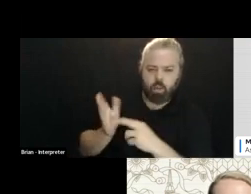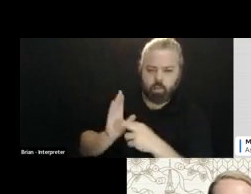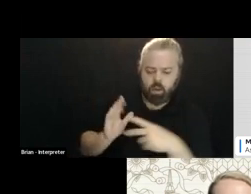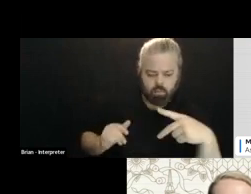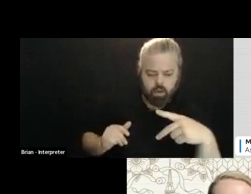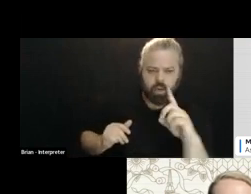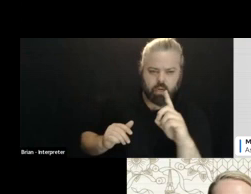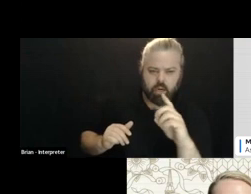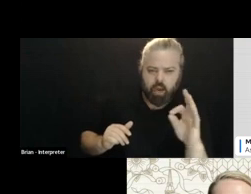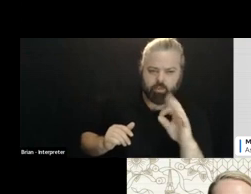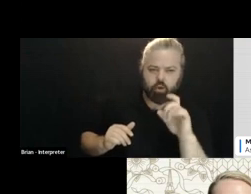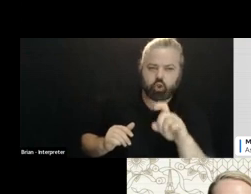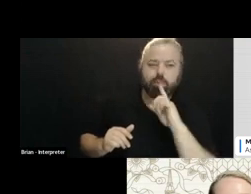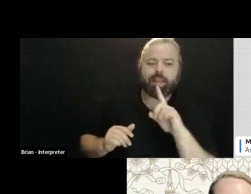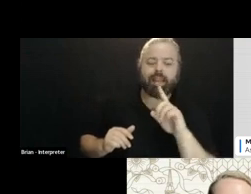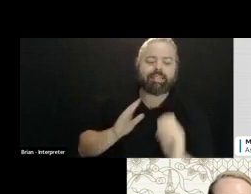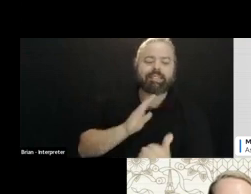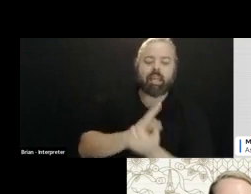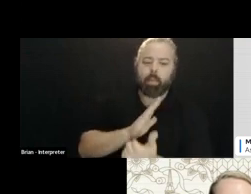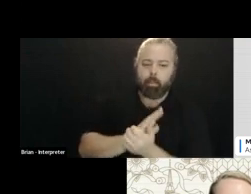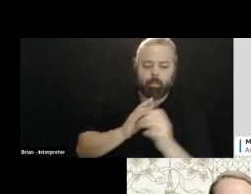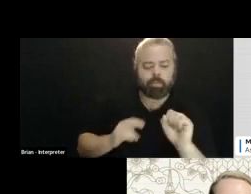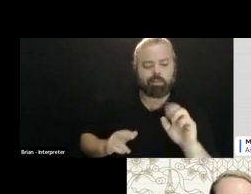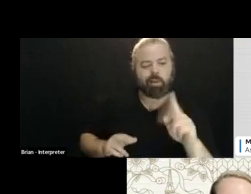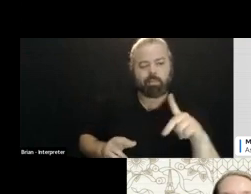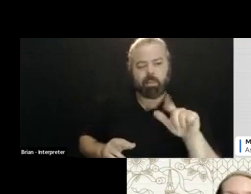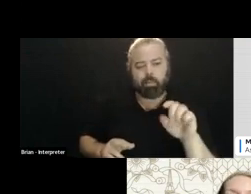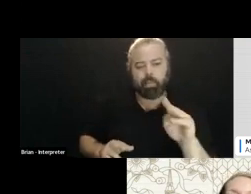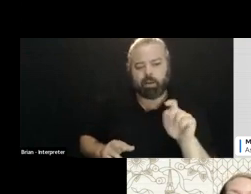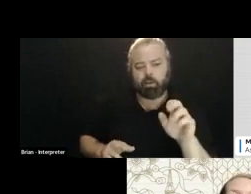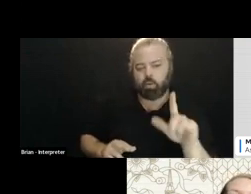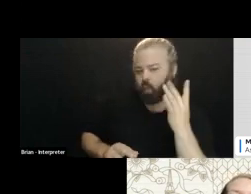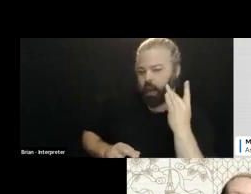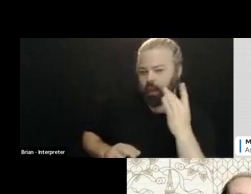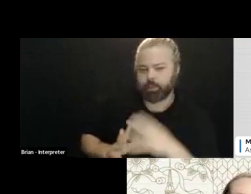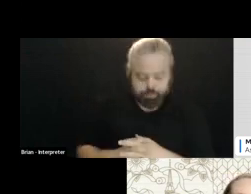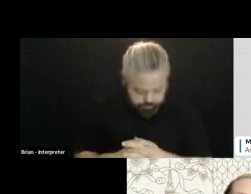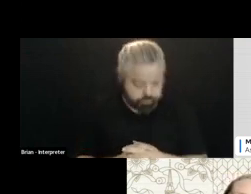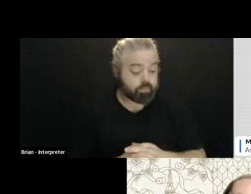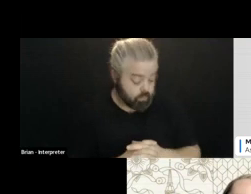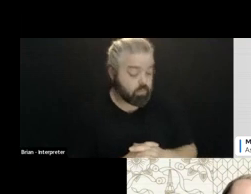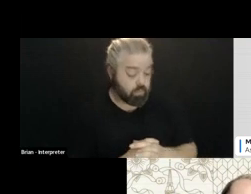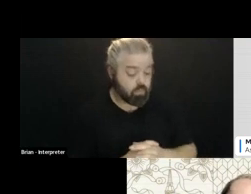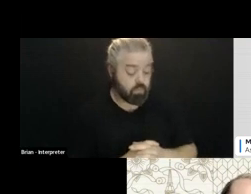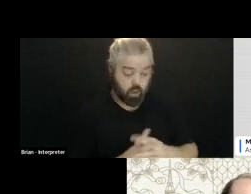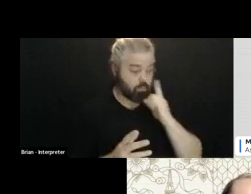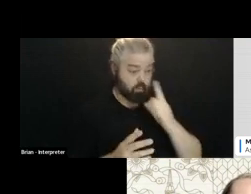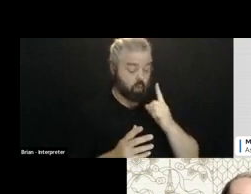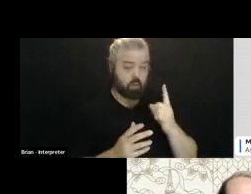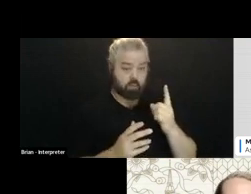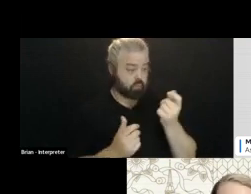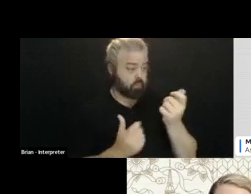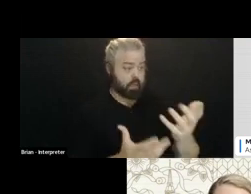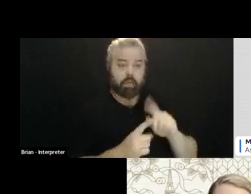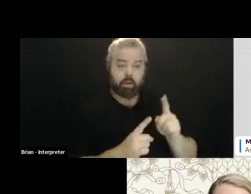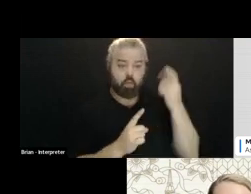The PDF should be supplemental, and why exactly that is. So for a variety of reasons, I think a PDF should be